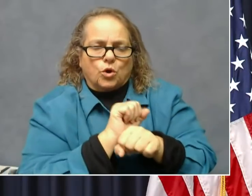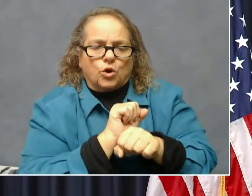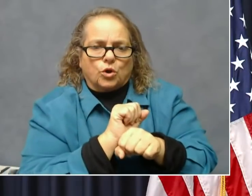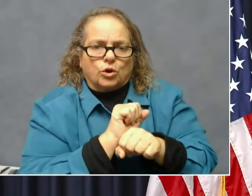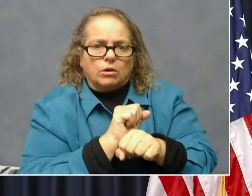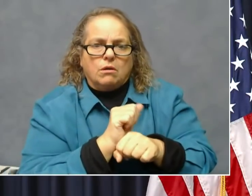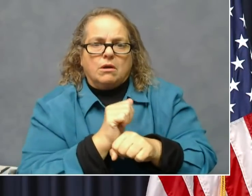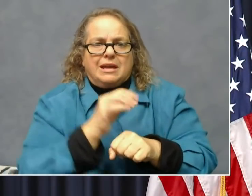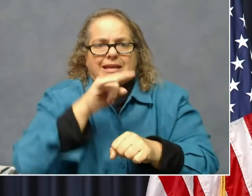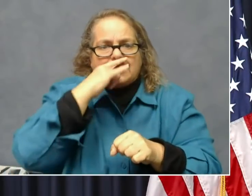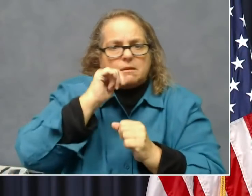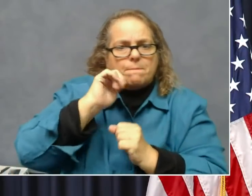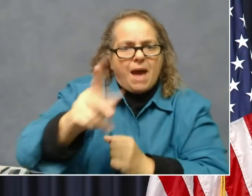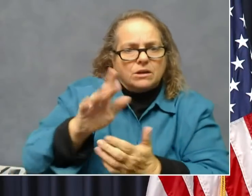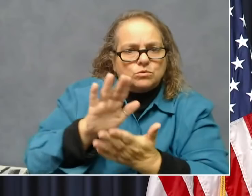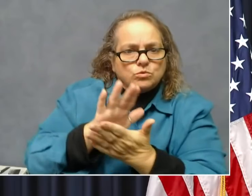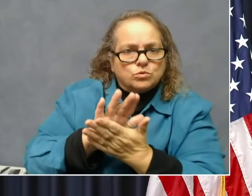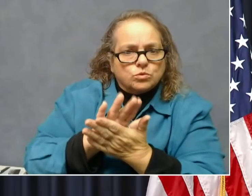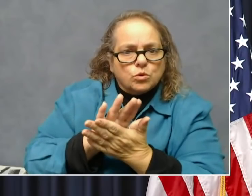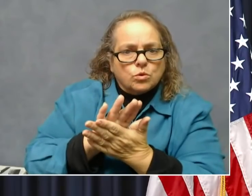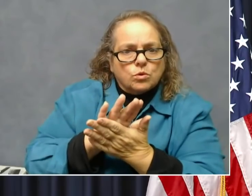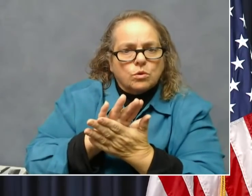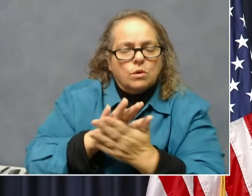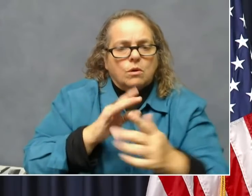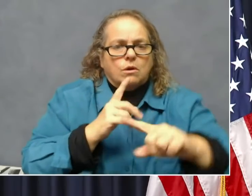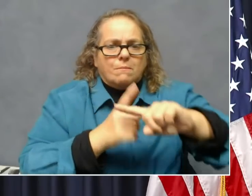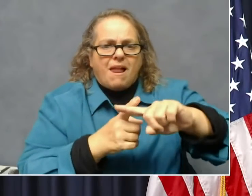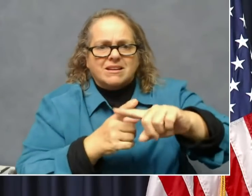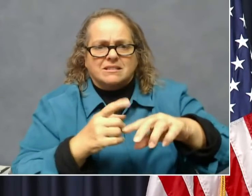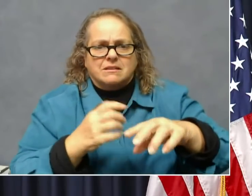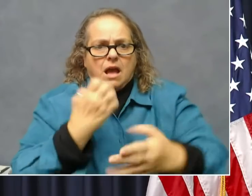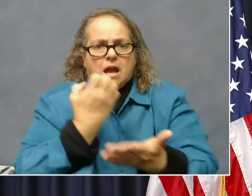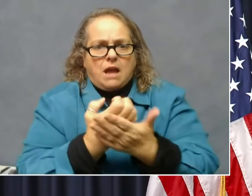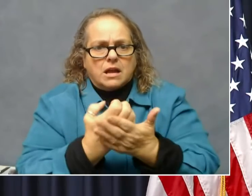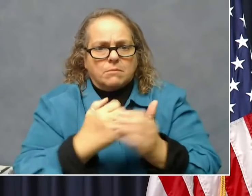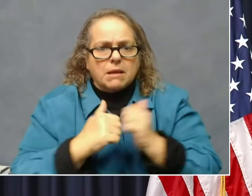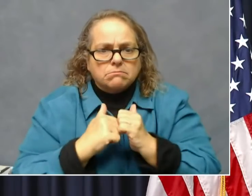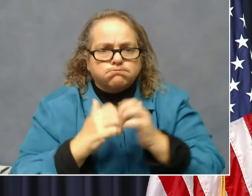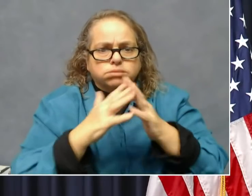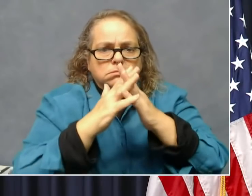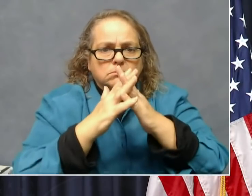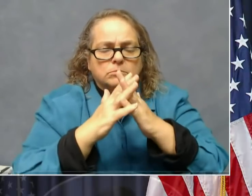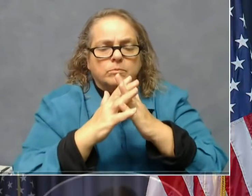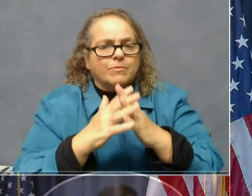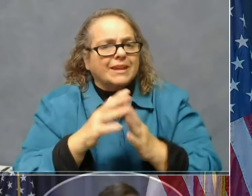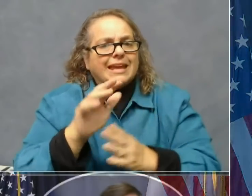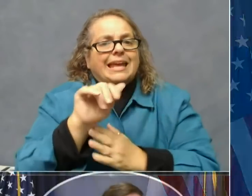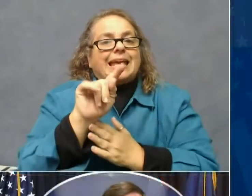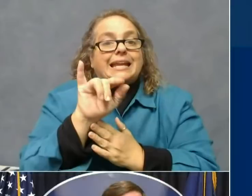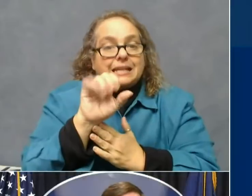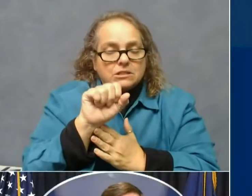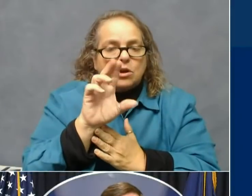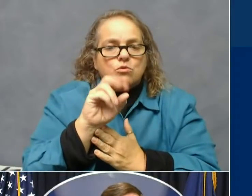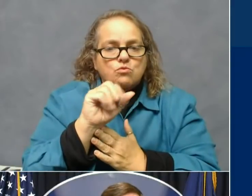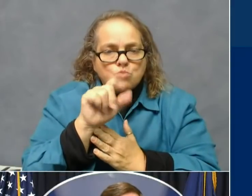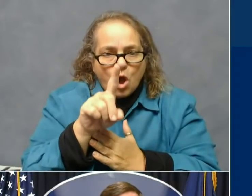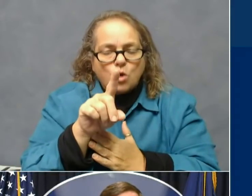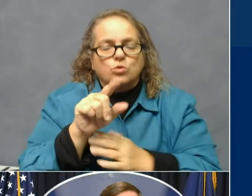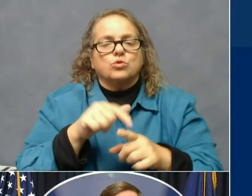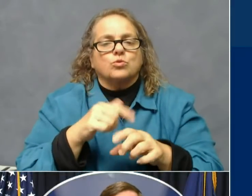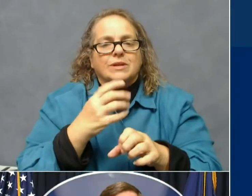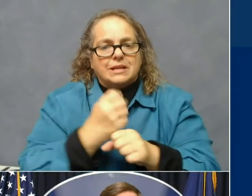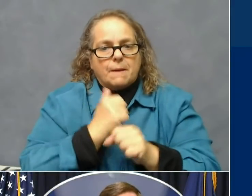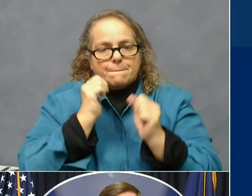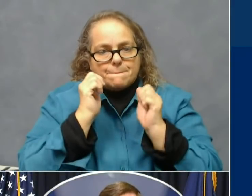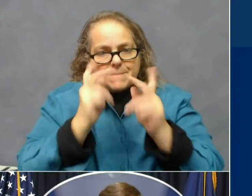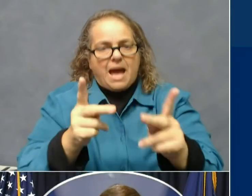again. It's the road to getting back to so many things that we enjoy. It's a shot of relief. It's a